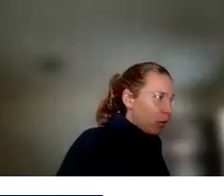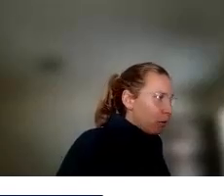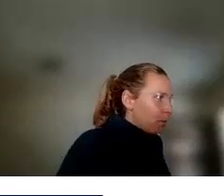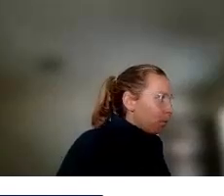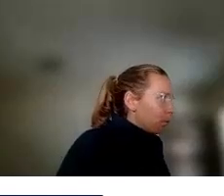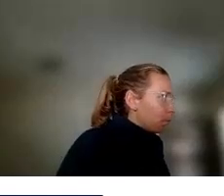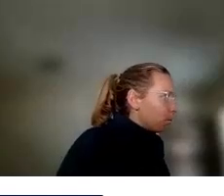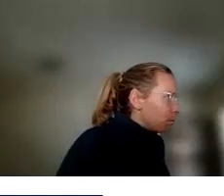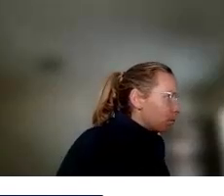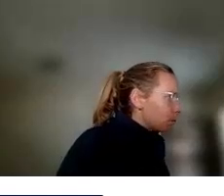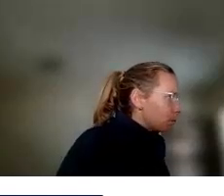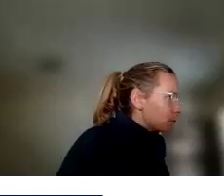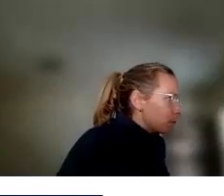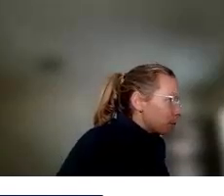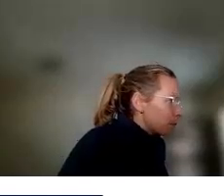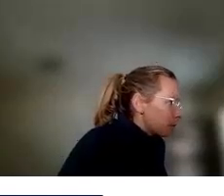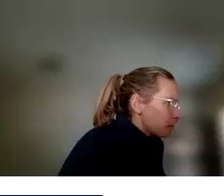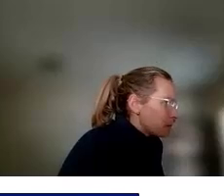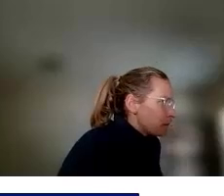reach her goal.